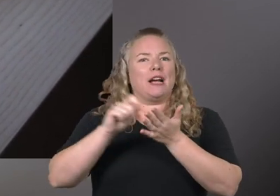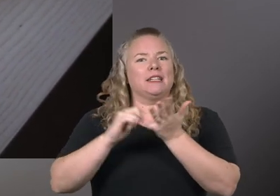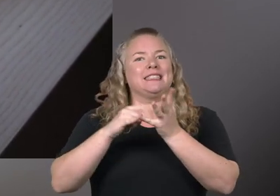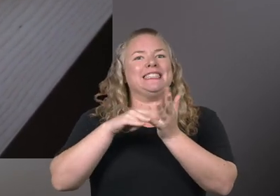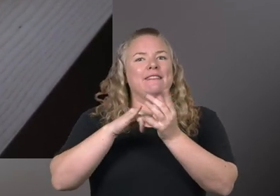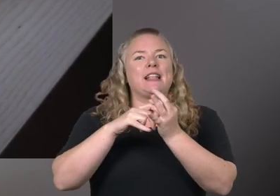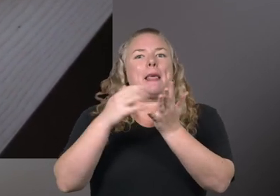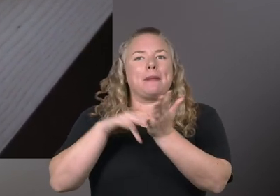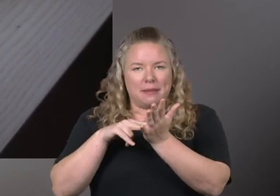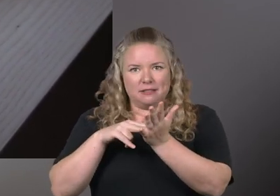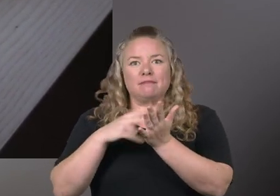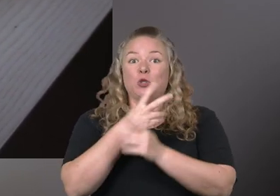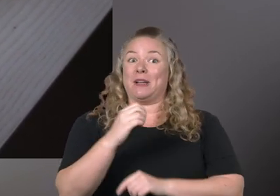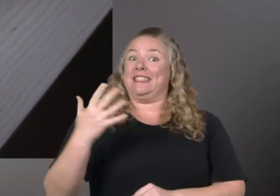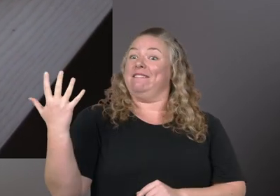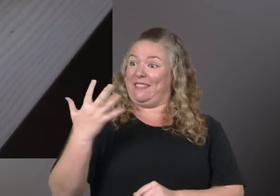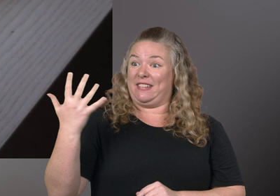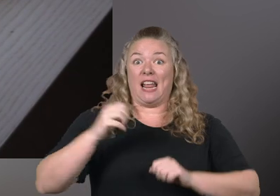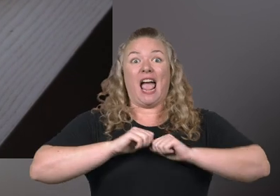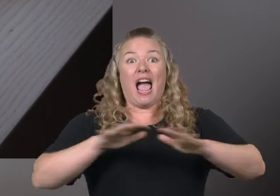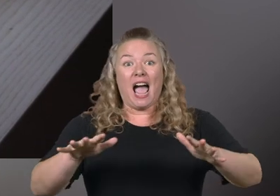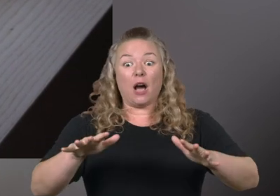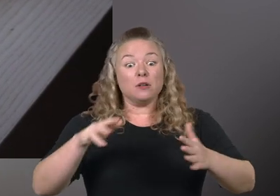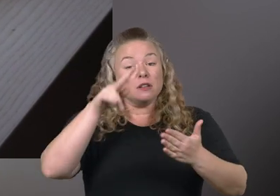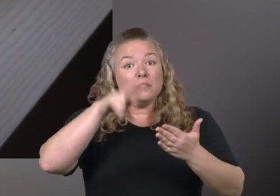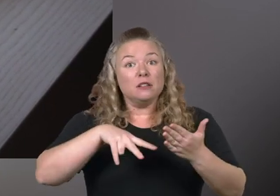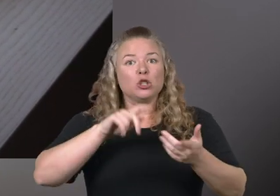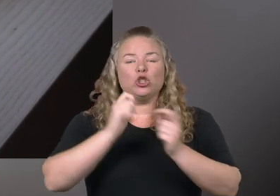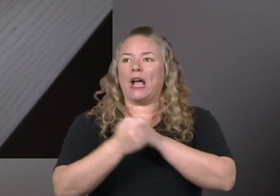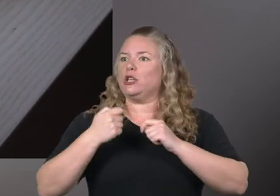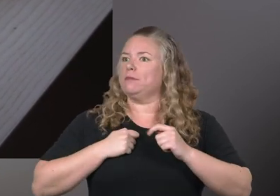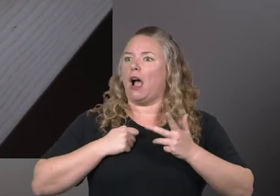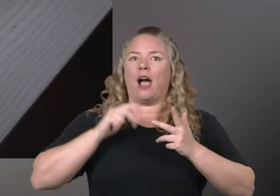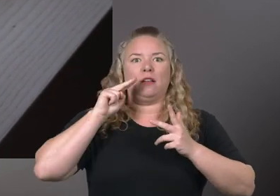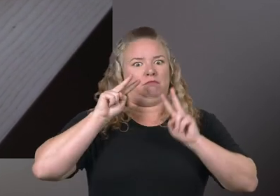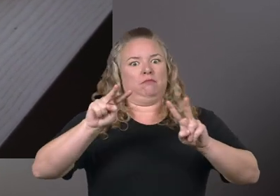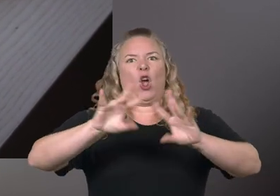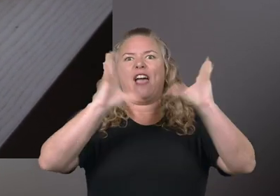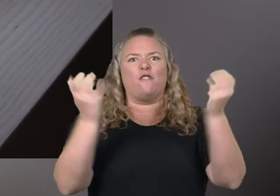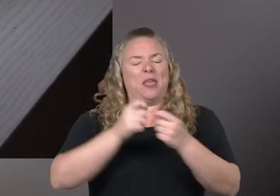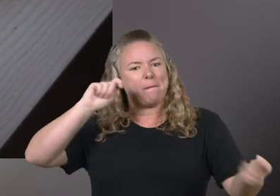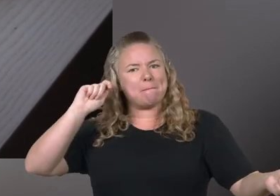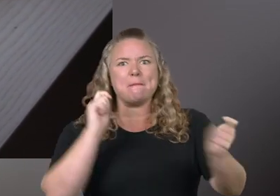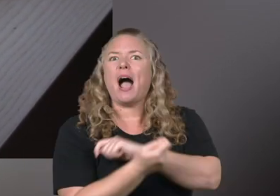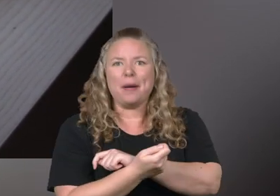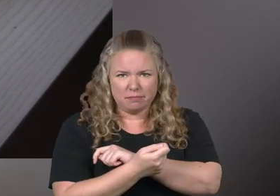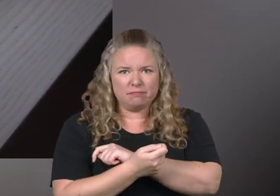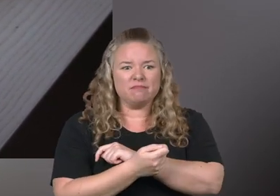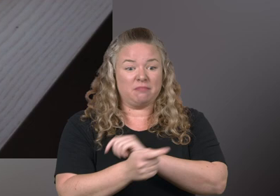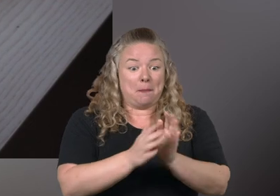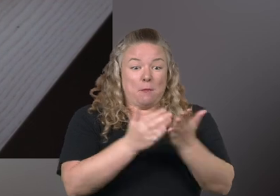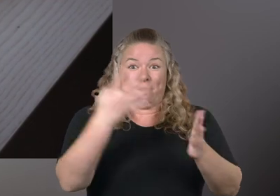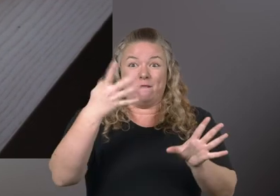changed everything in my view. It was 4 years in the writing, I believe. It's a historical rewriting of